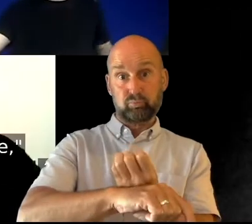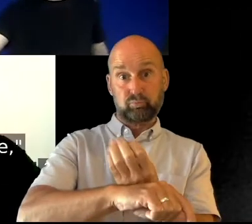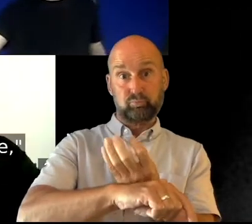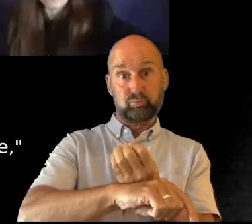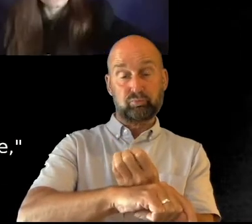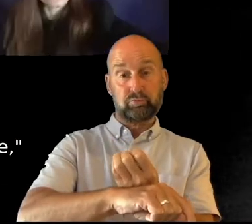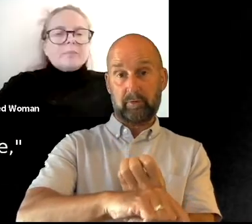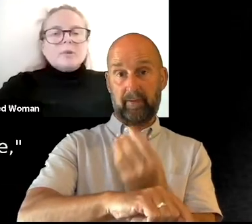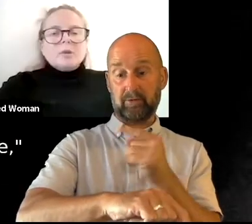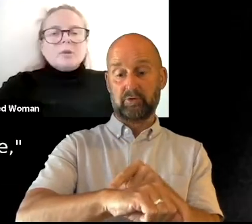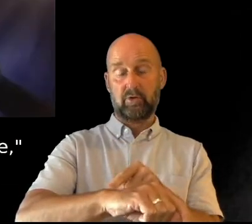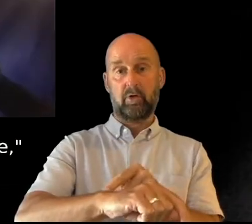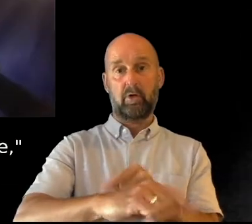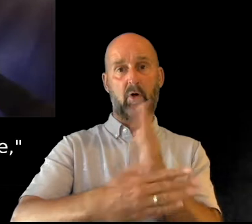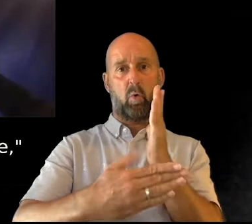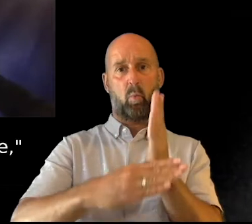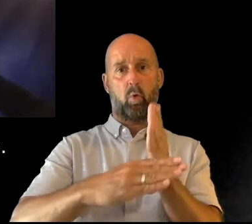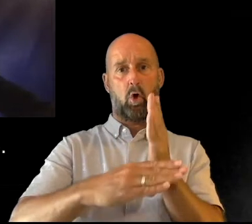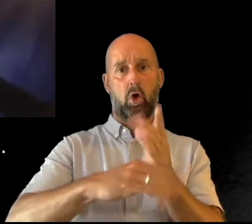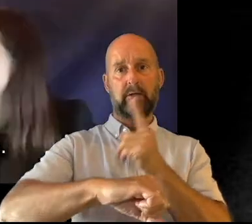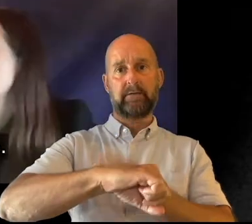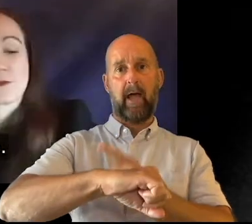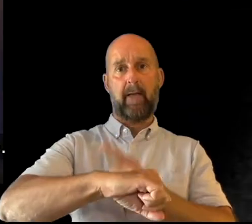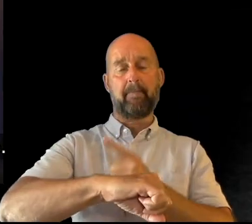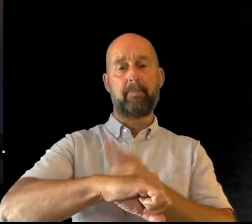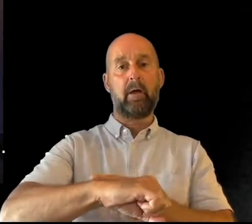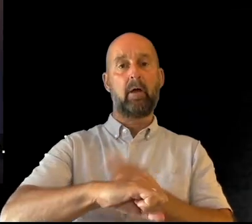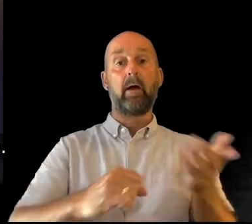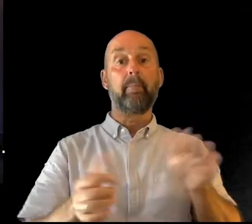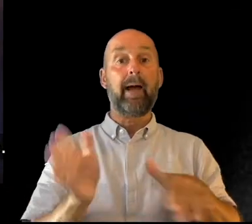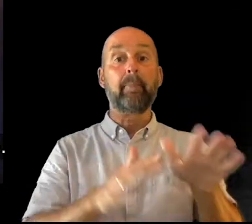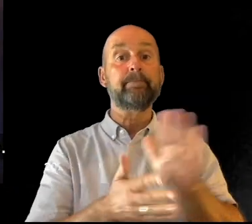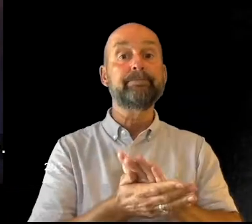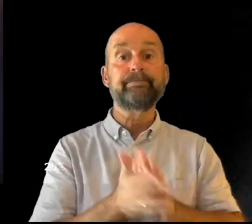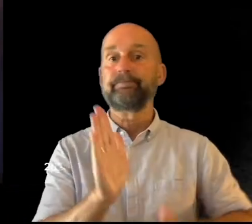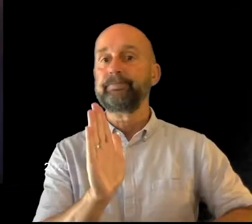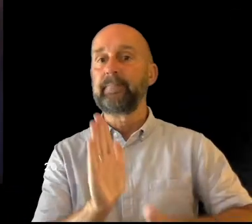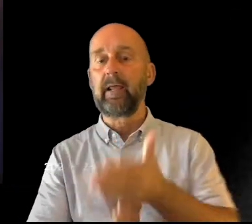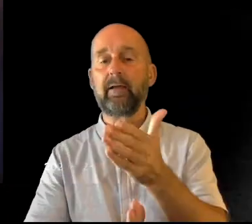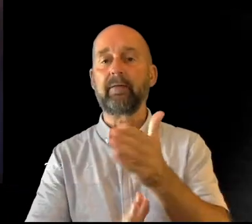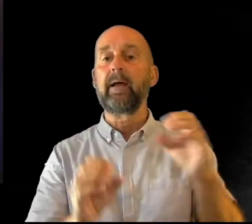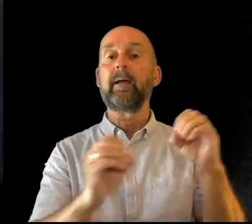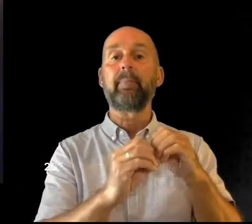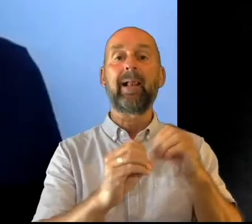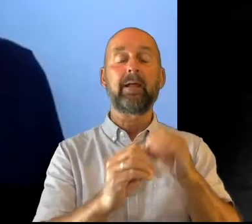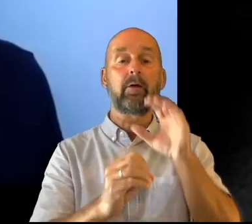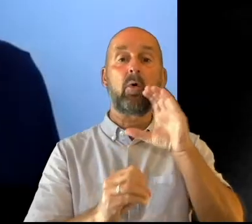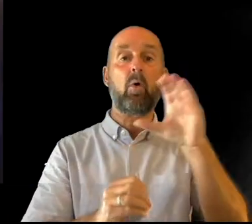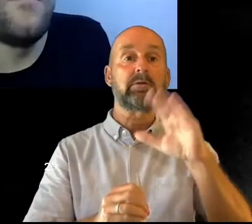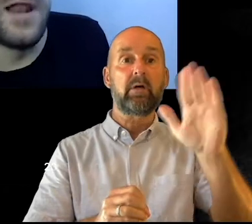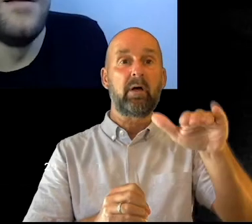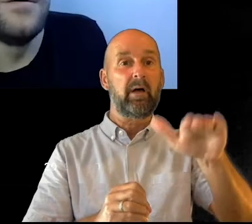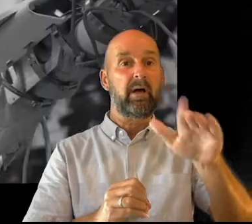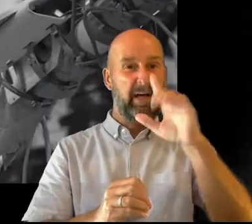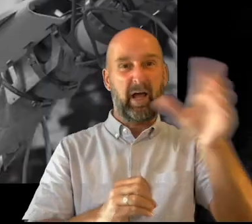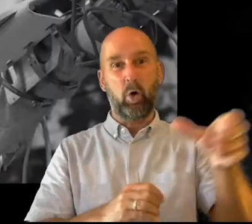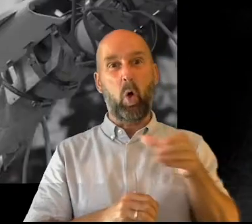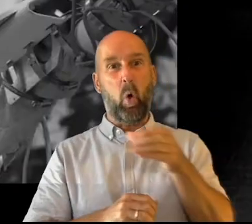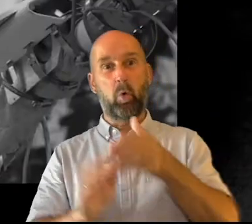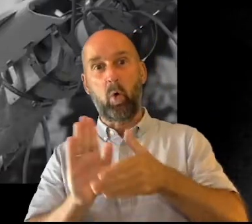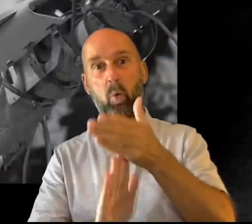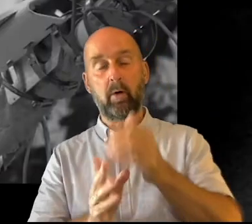them a message. Work time. Everyone starts to pack up and leave. Billy urgently calls. Mate, that's a go, fella.